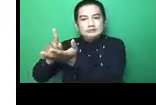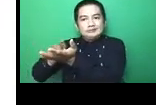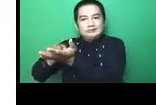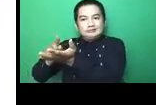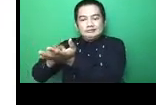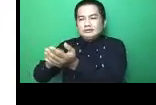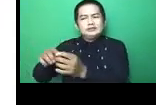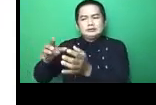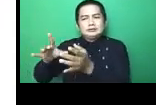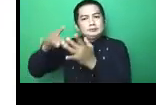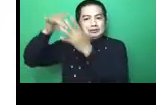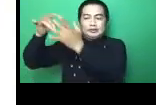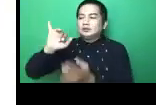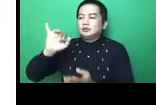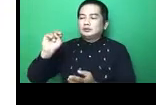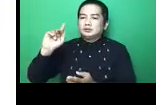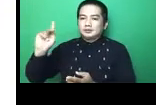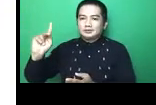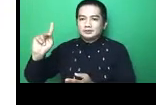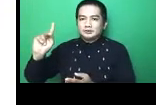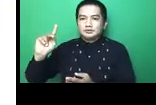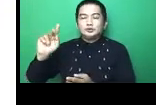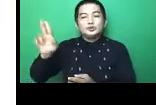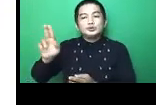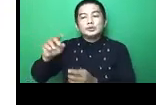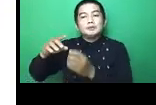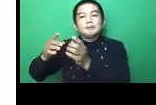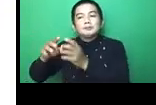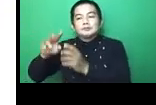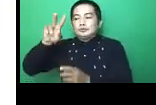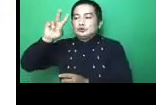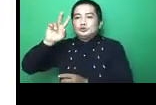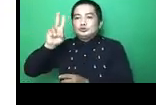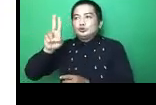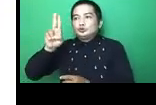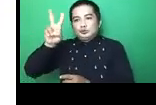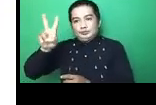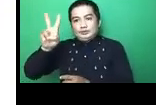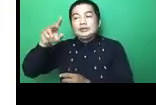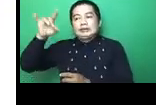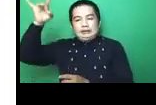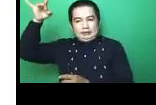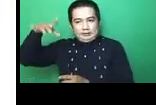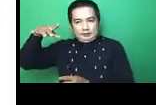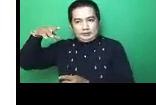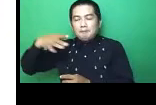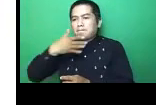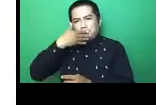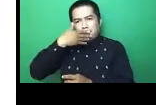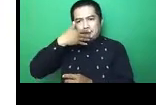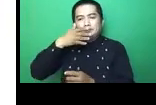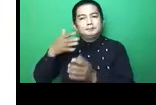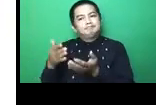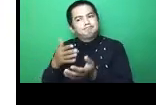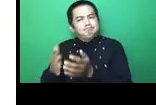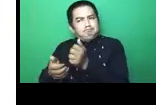ink that cures under UV light. And this causes it to harden with a better structure, meaning it's more